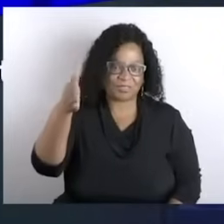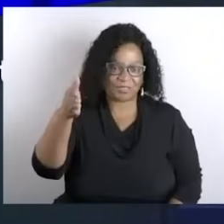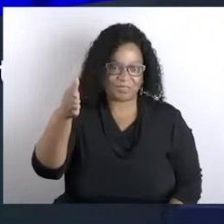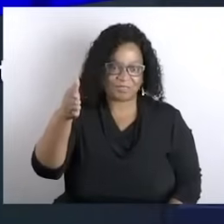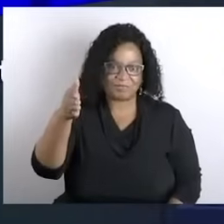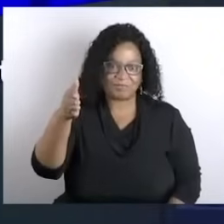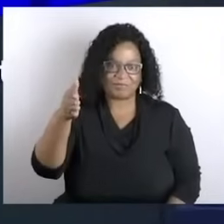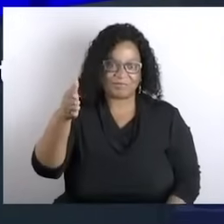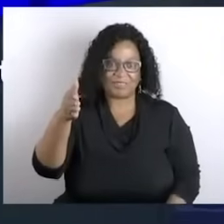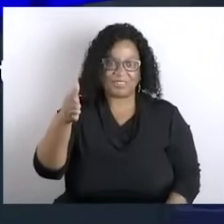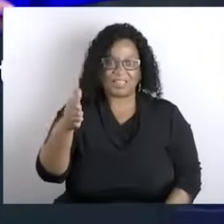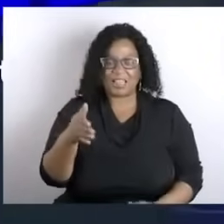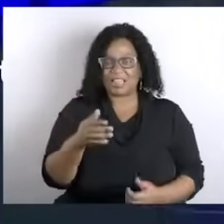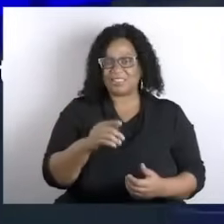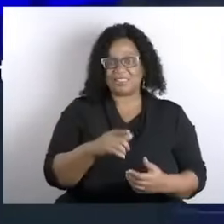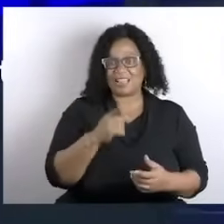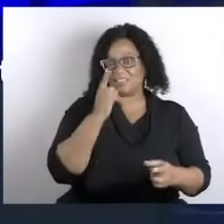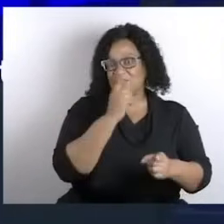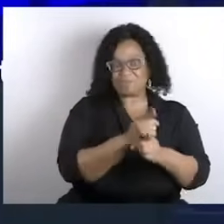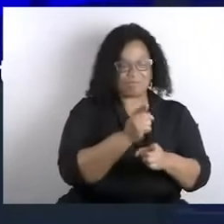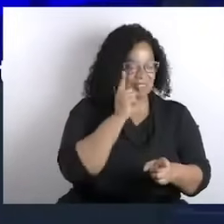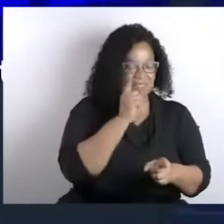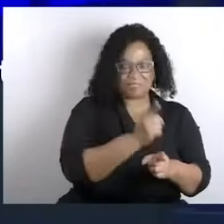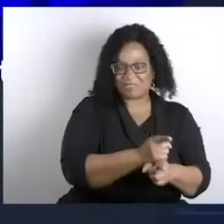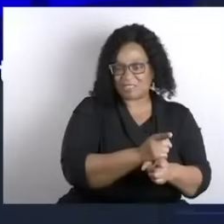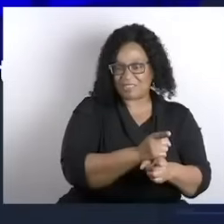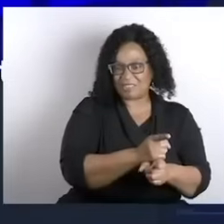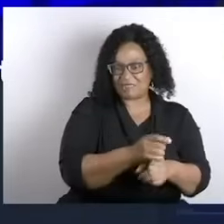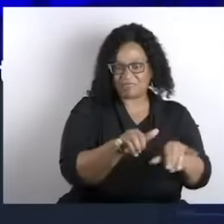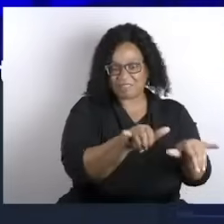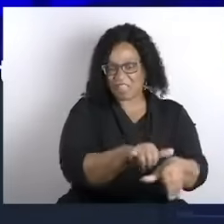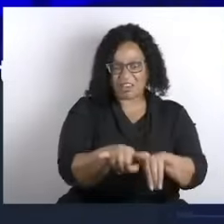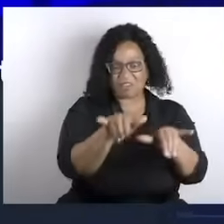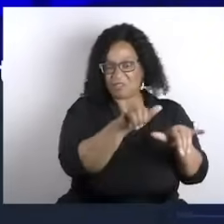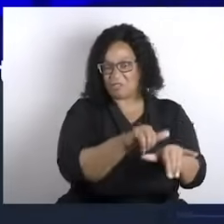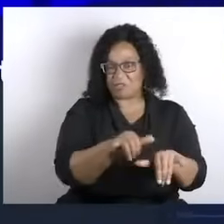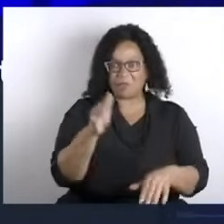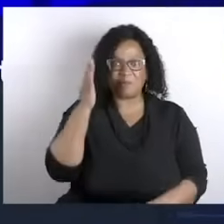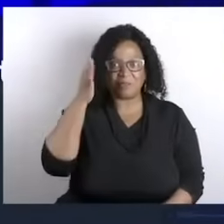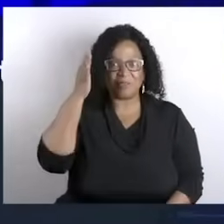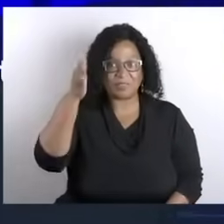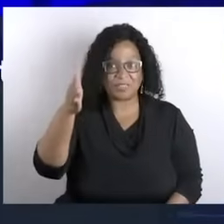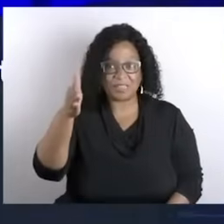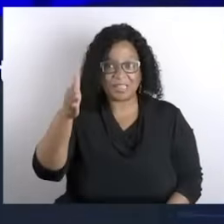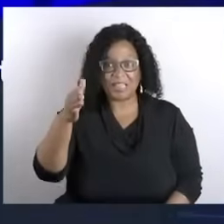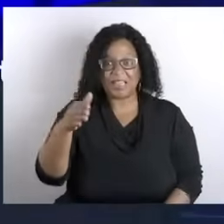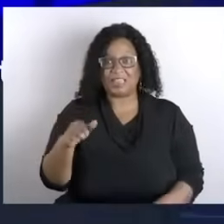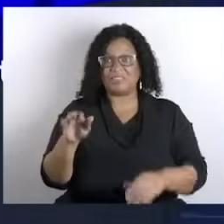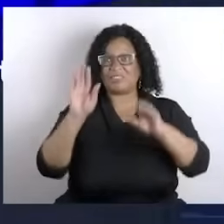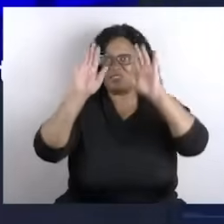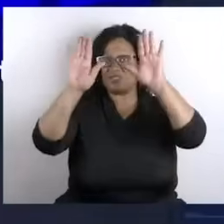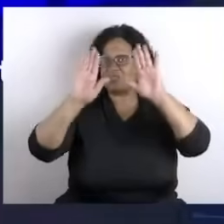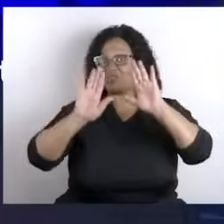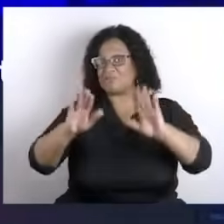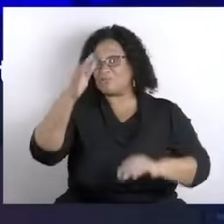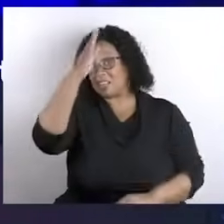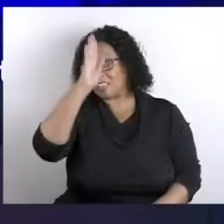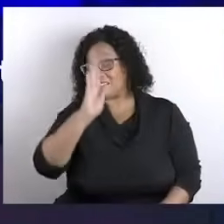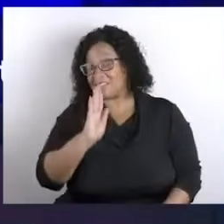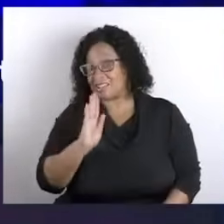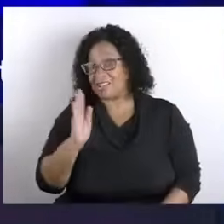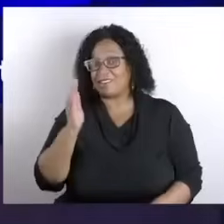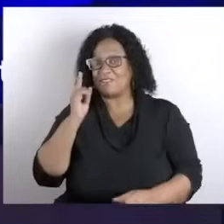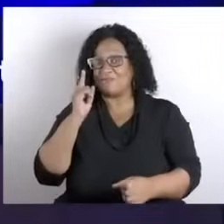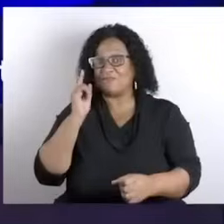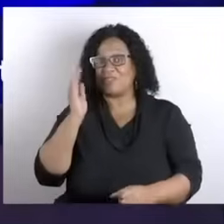It's not just your brother, your sister promising this to you. This is the great God of glory who has promised this to